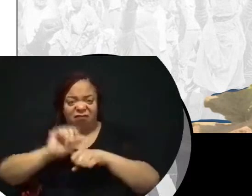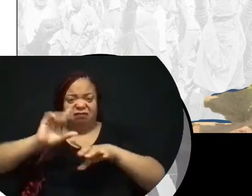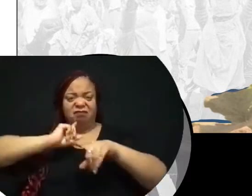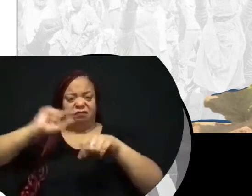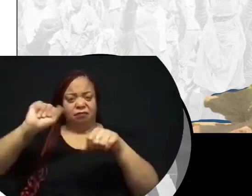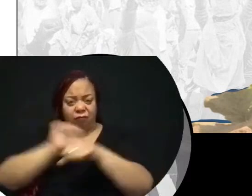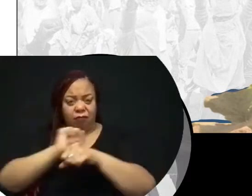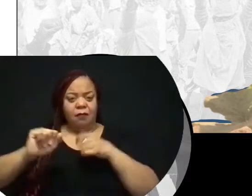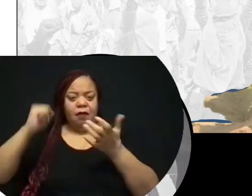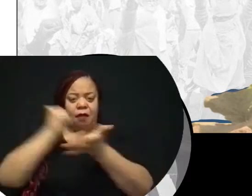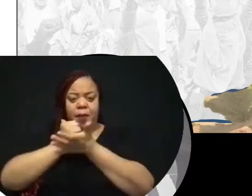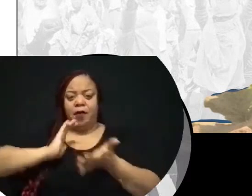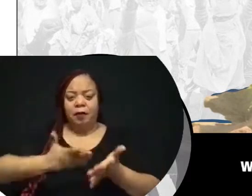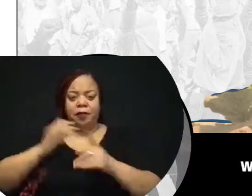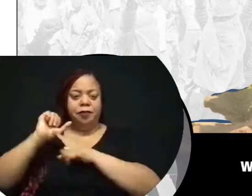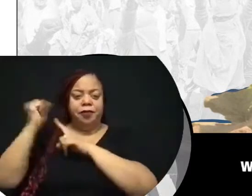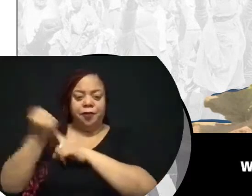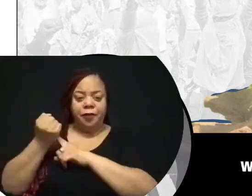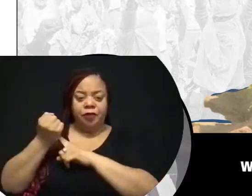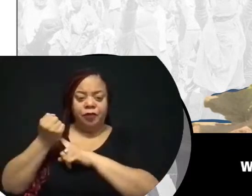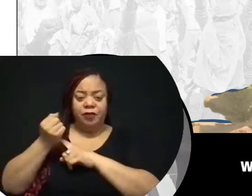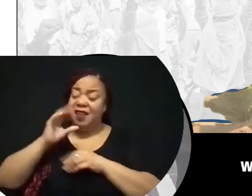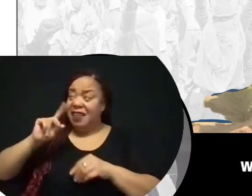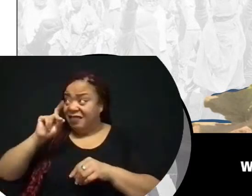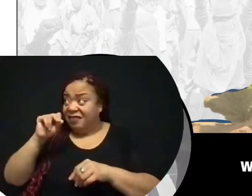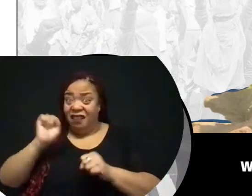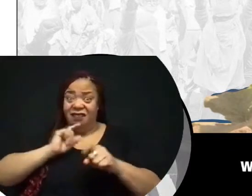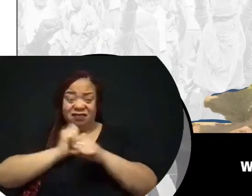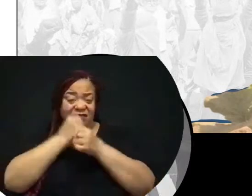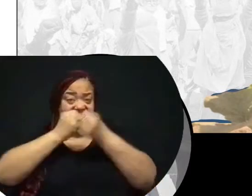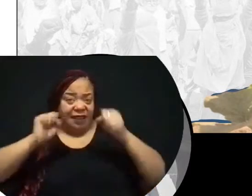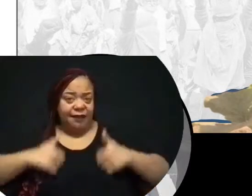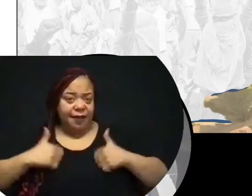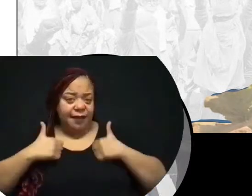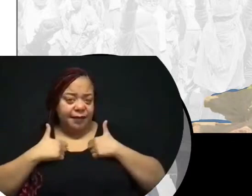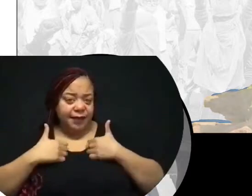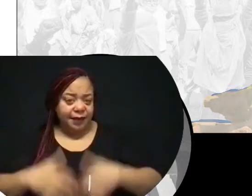engaged in, what we got to do to change our situation.